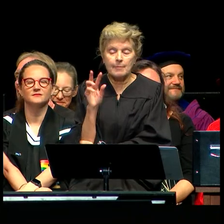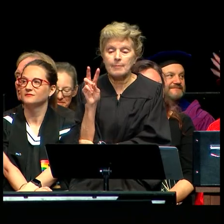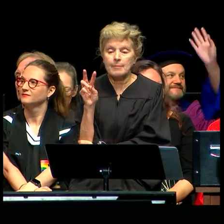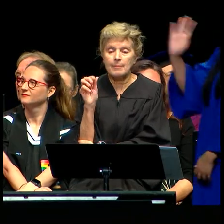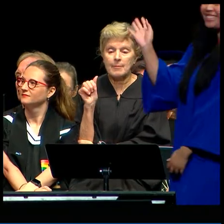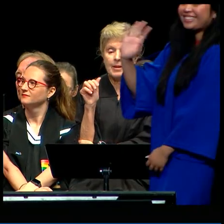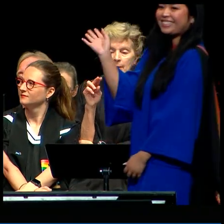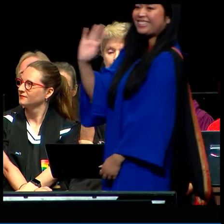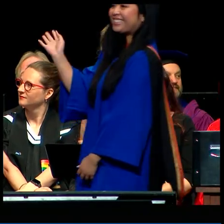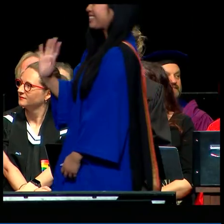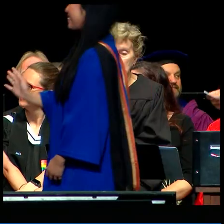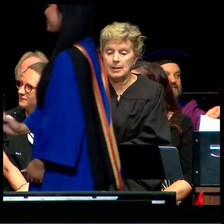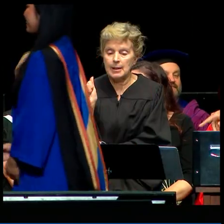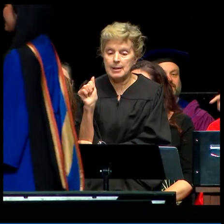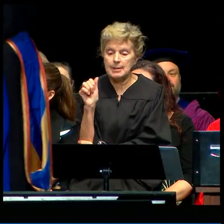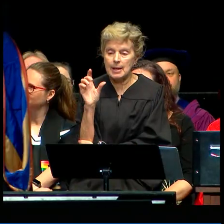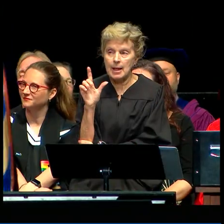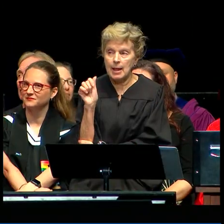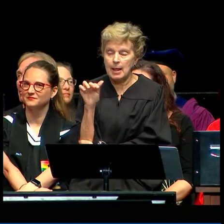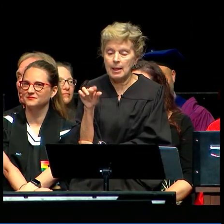Vanessa Landayan.